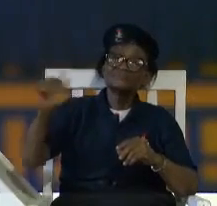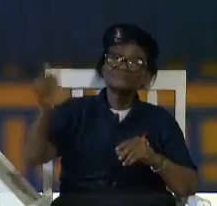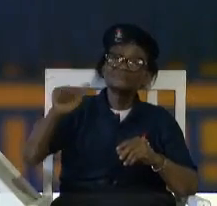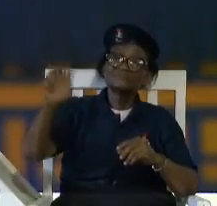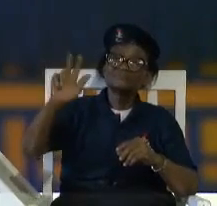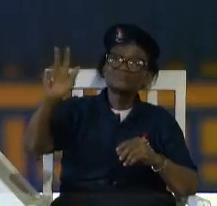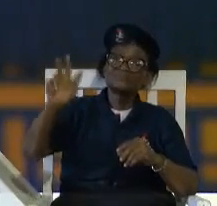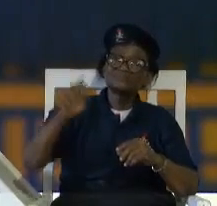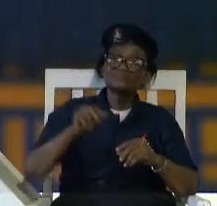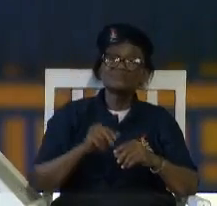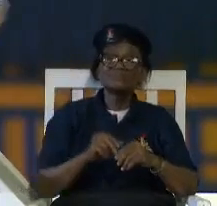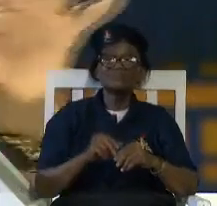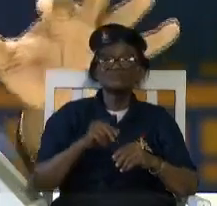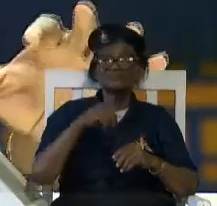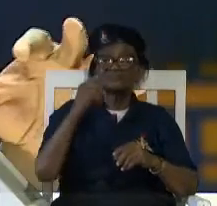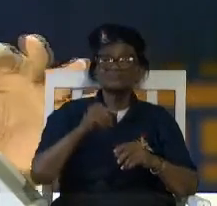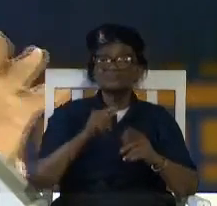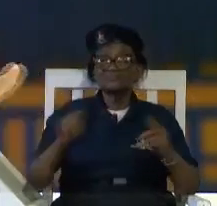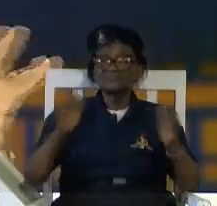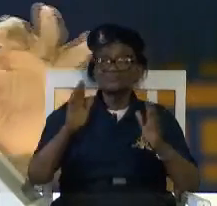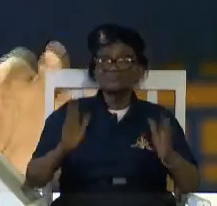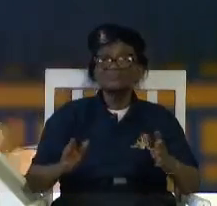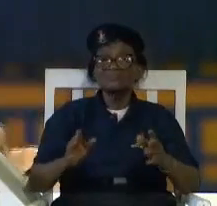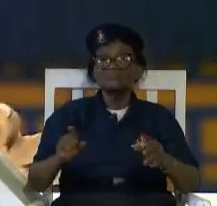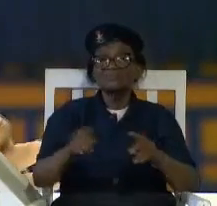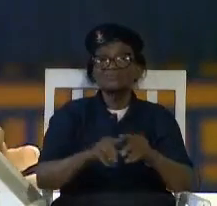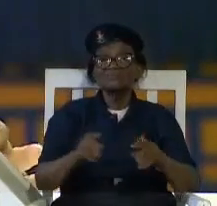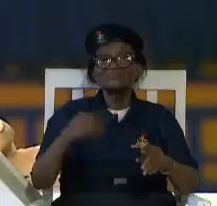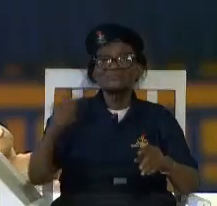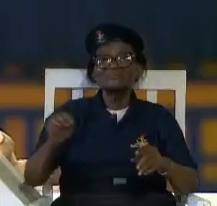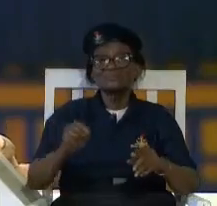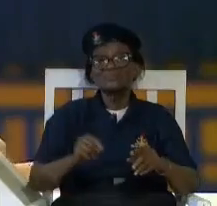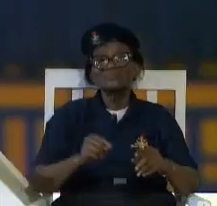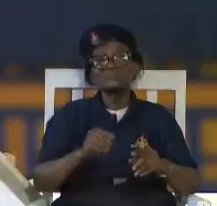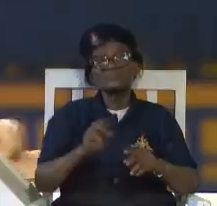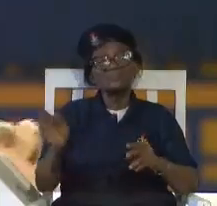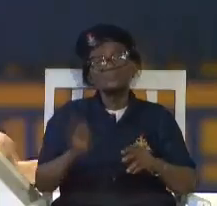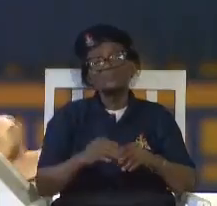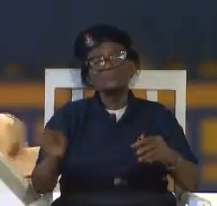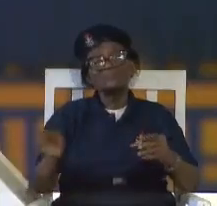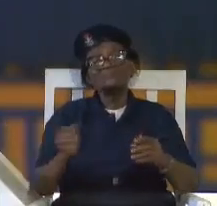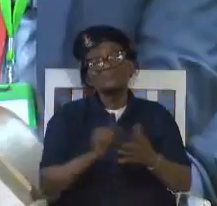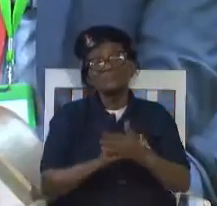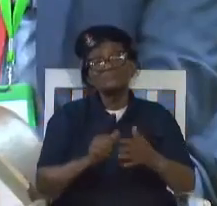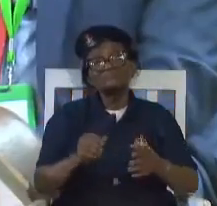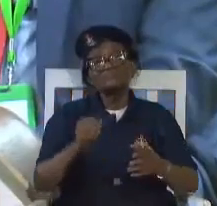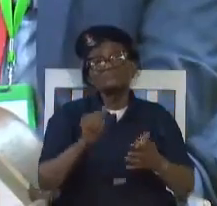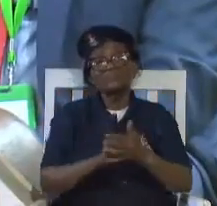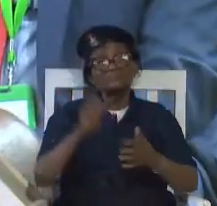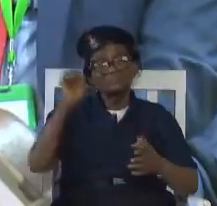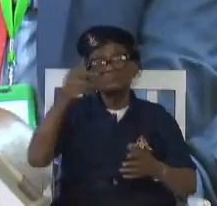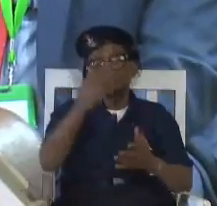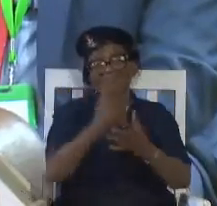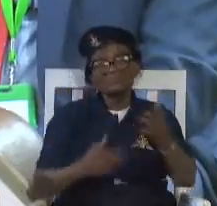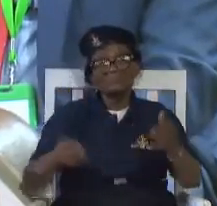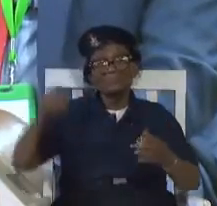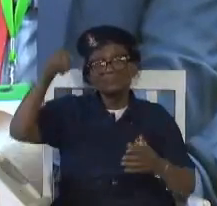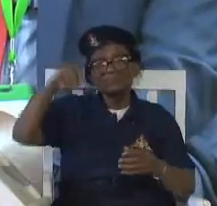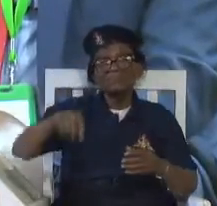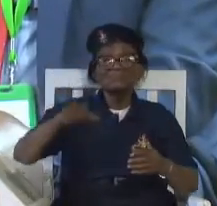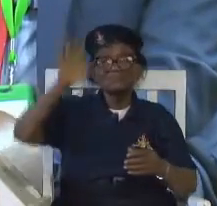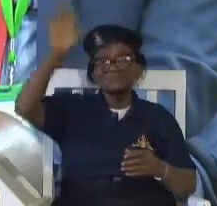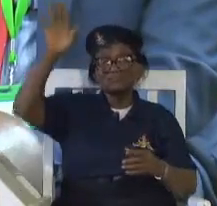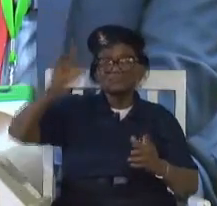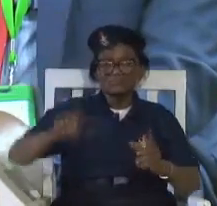John 15:13. He said, greater love has no man than this, that a man lay down his life for